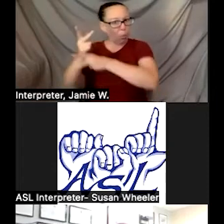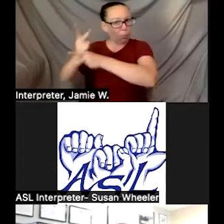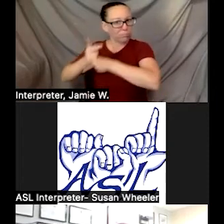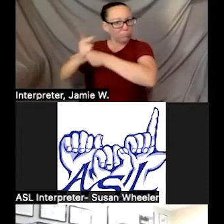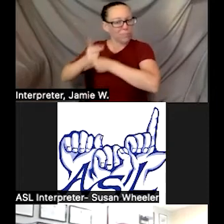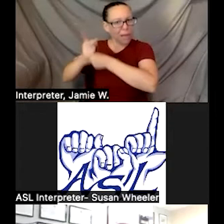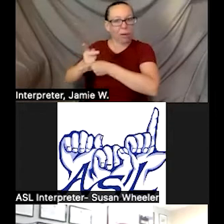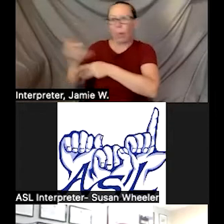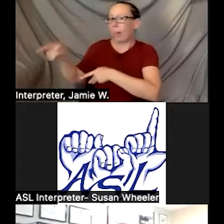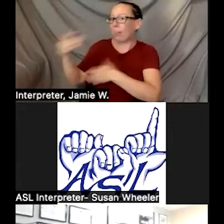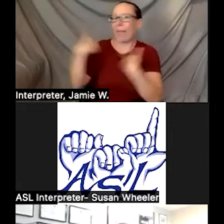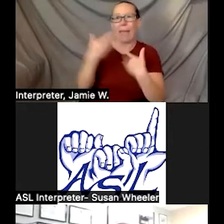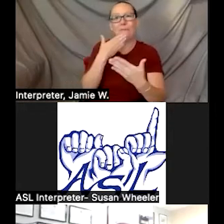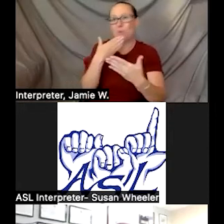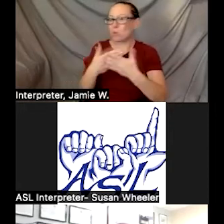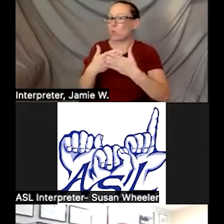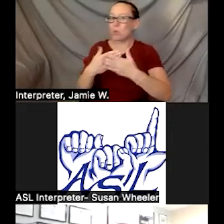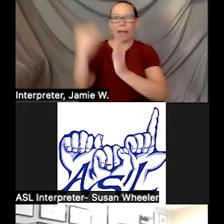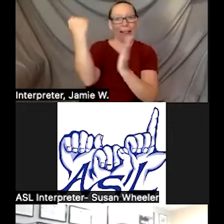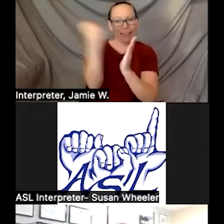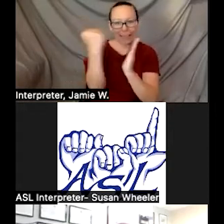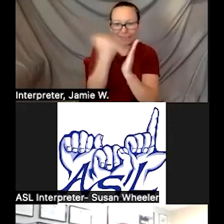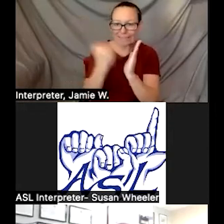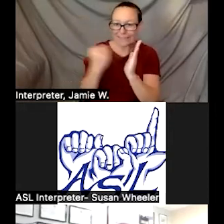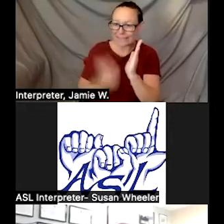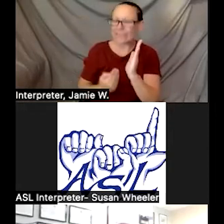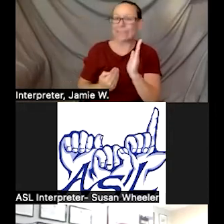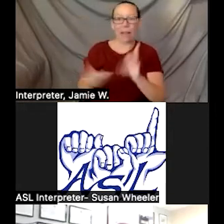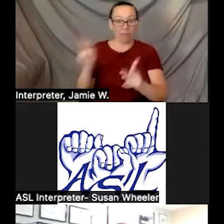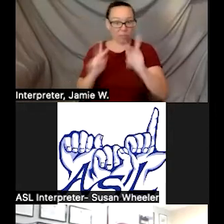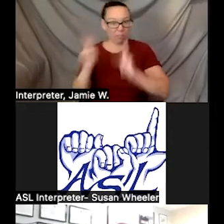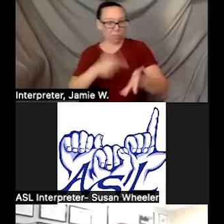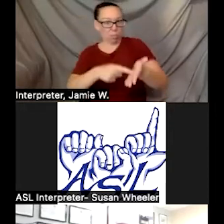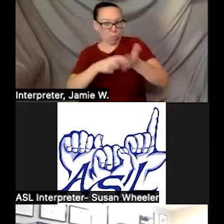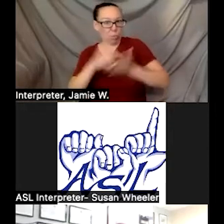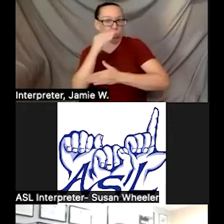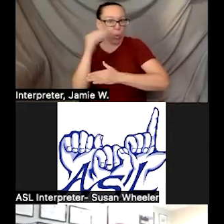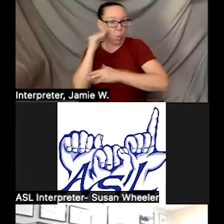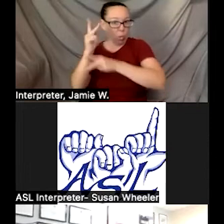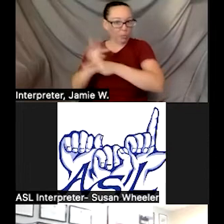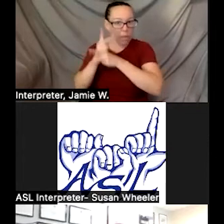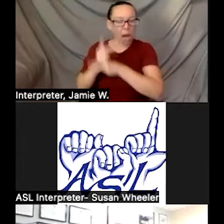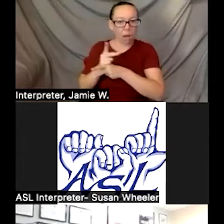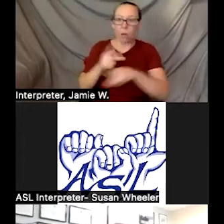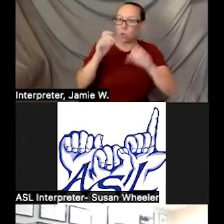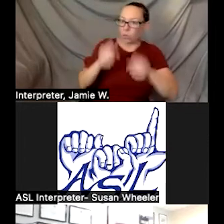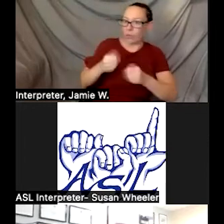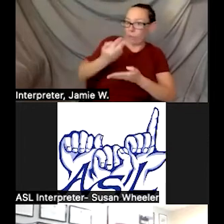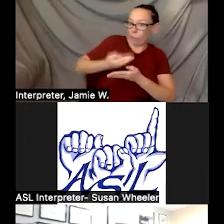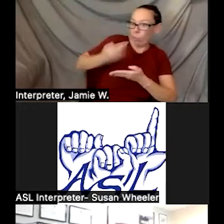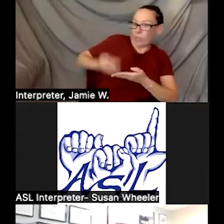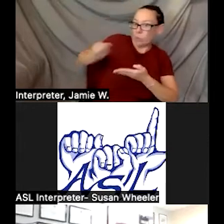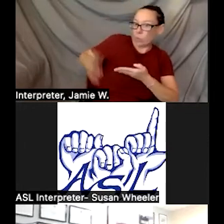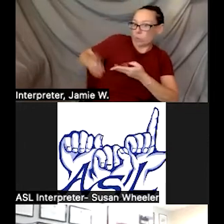good listing of their home health care customers in regards to notifying resources